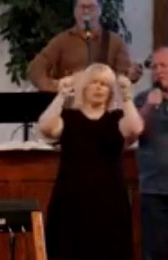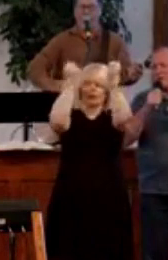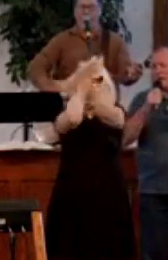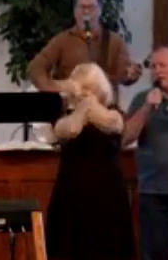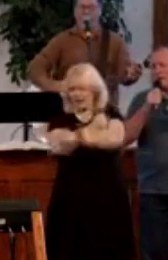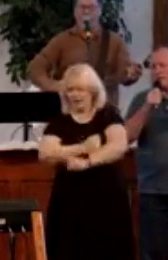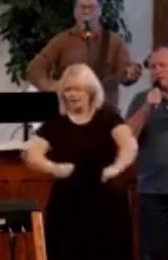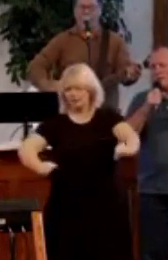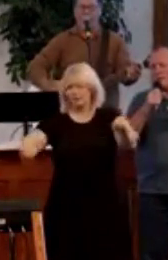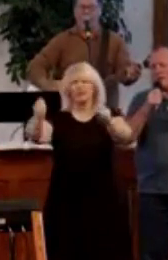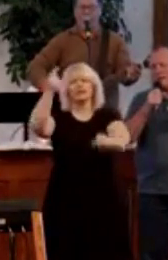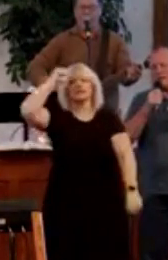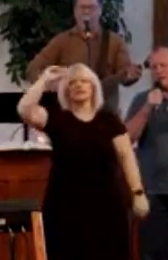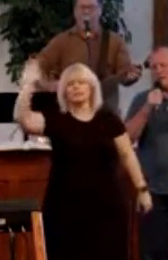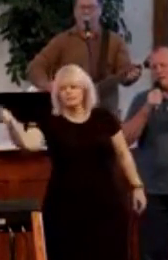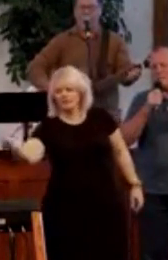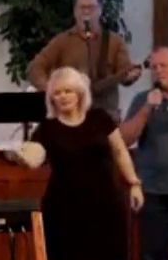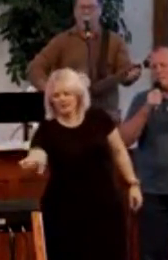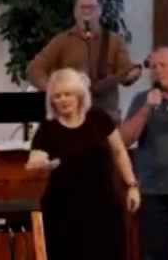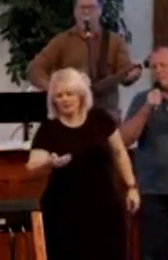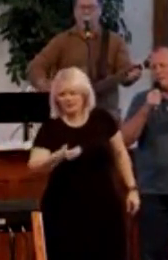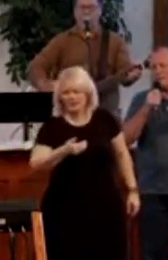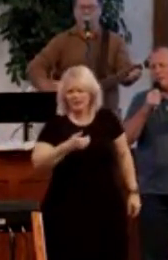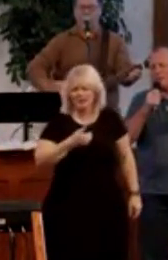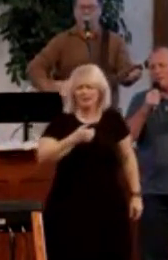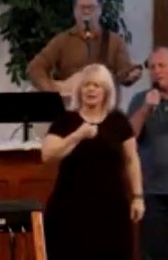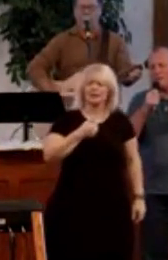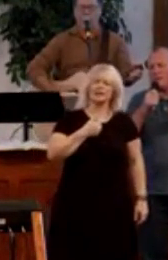Savior has ransomed me,